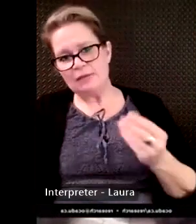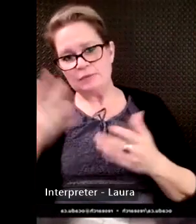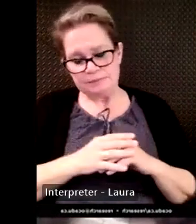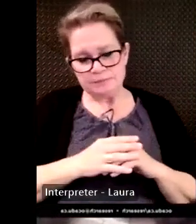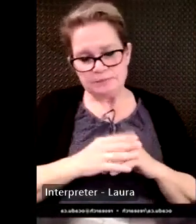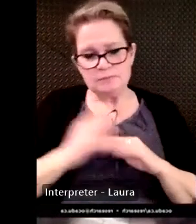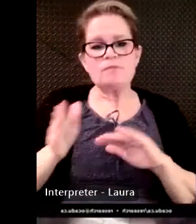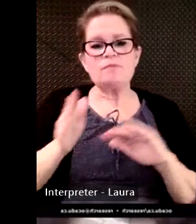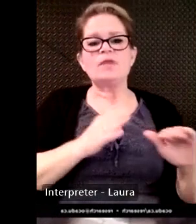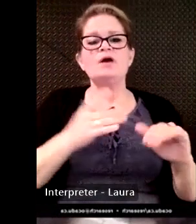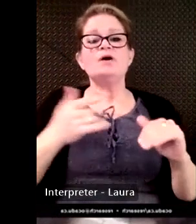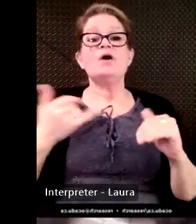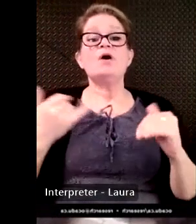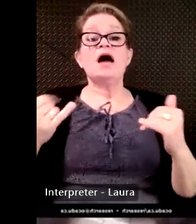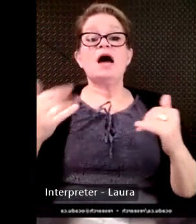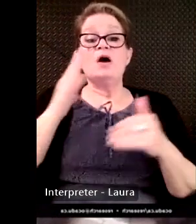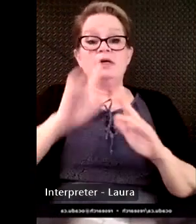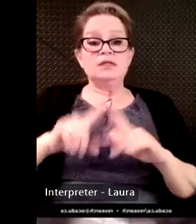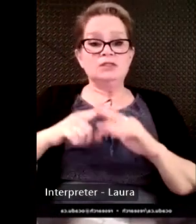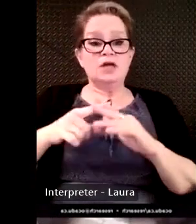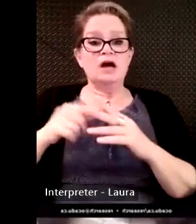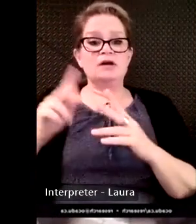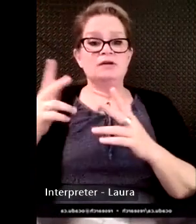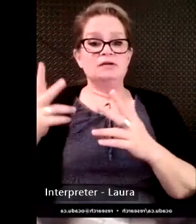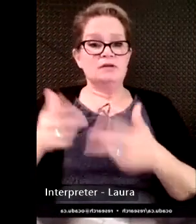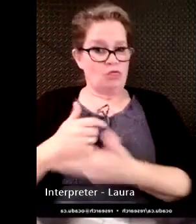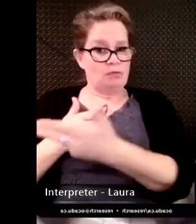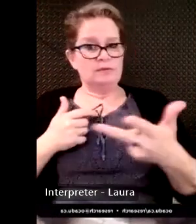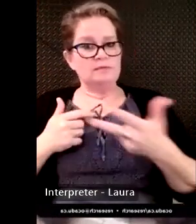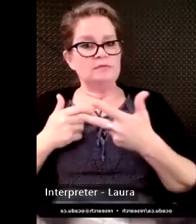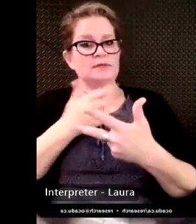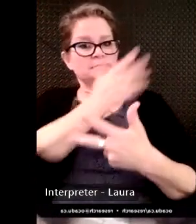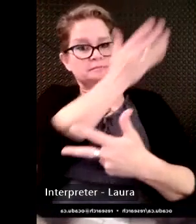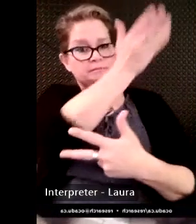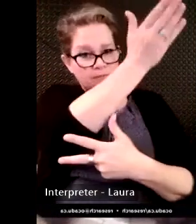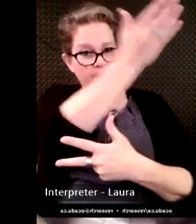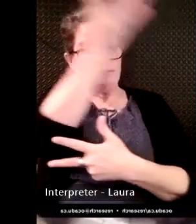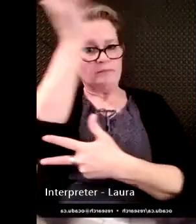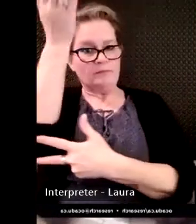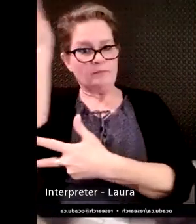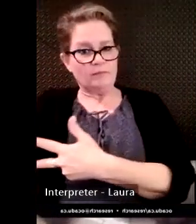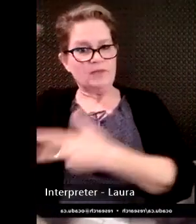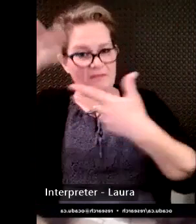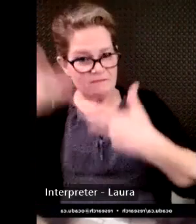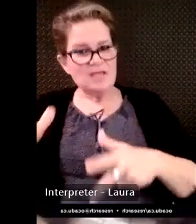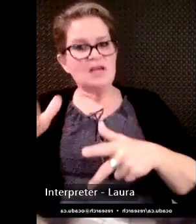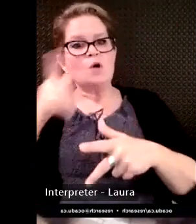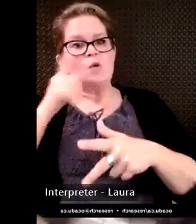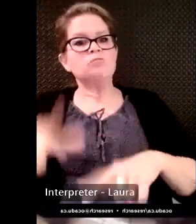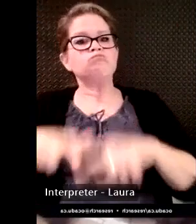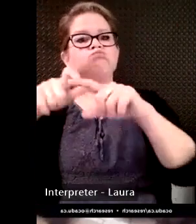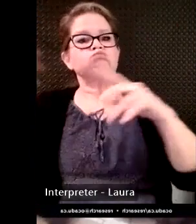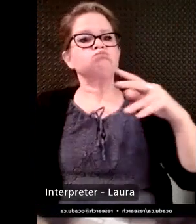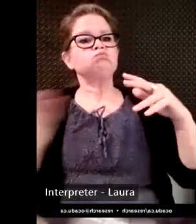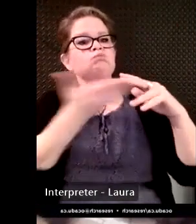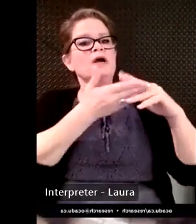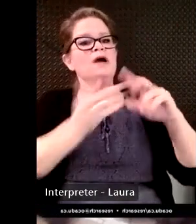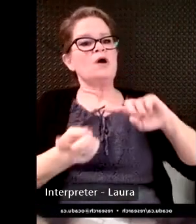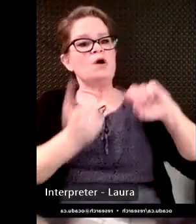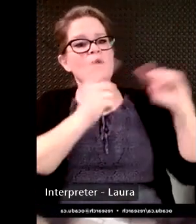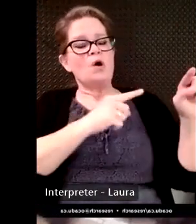and we'll take a break into the Lambert Lounge, have coffee and tea and such, and then come back here for some questions. But at any time, if people